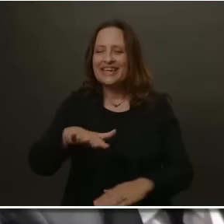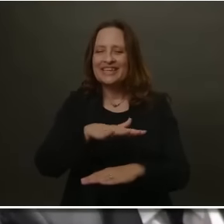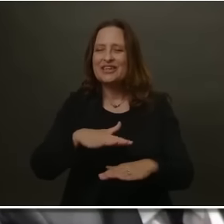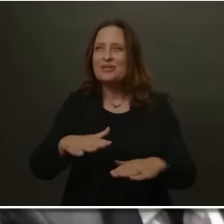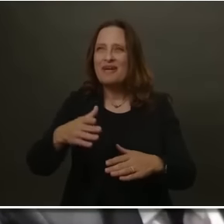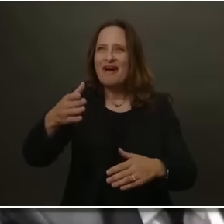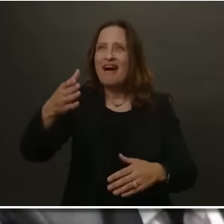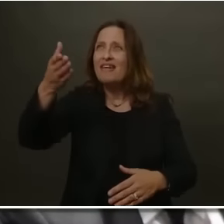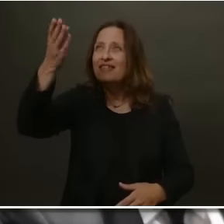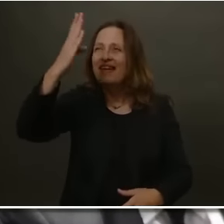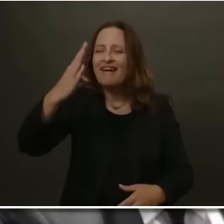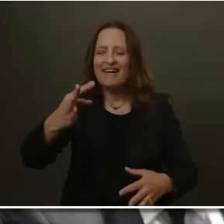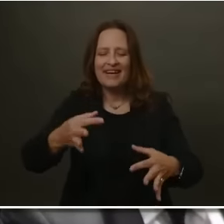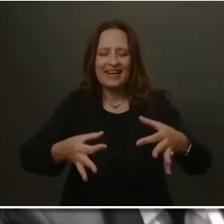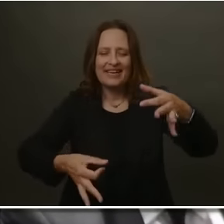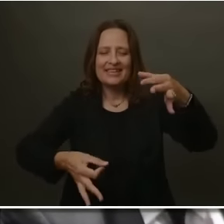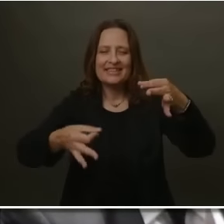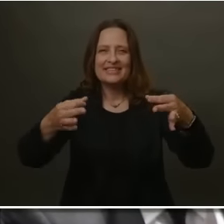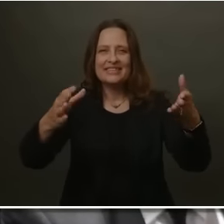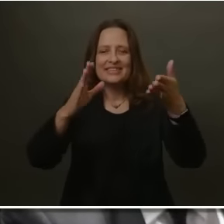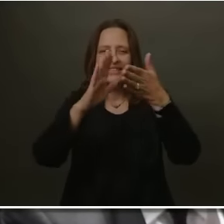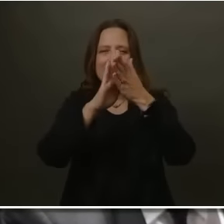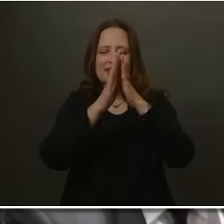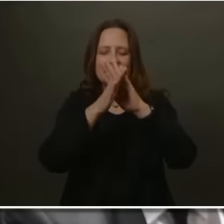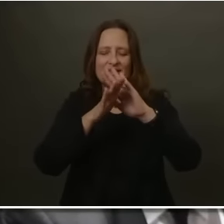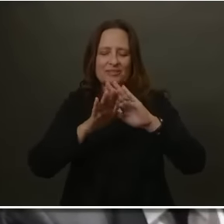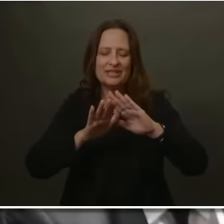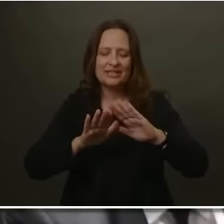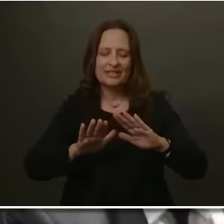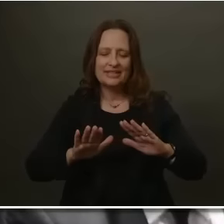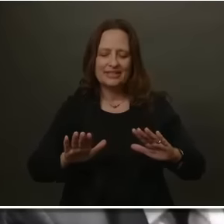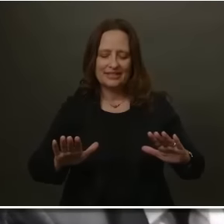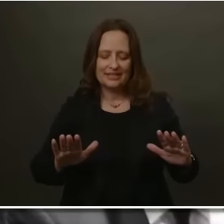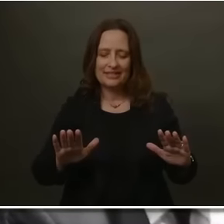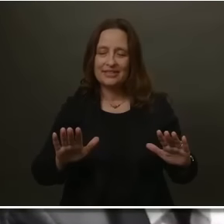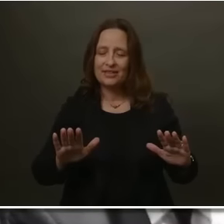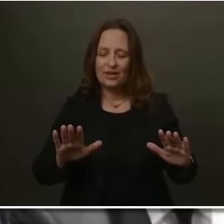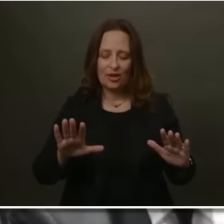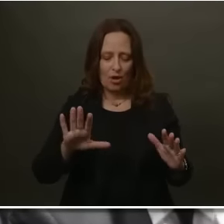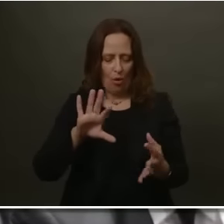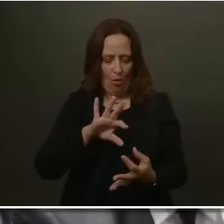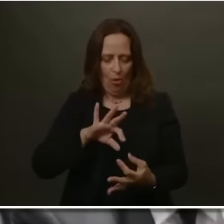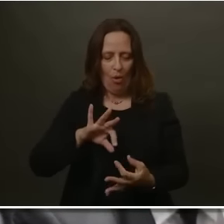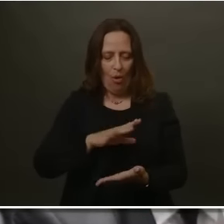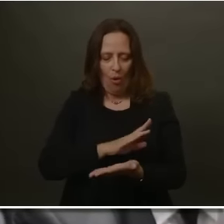Thank you.